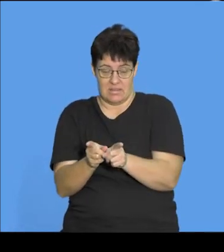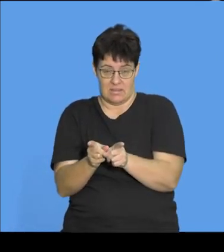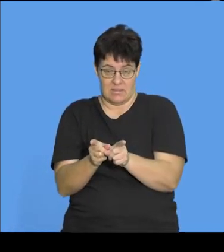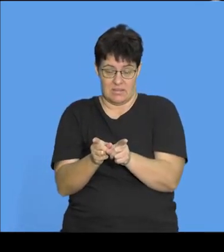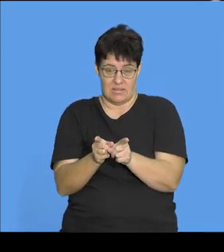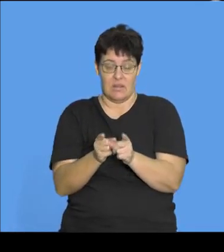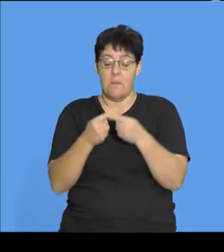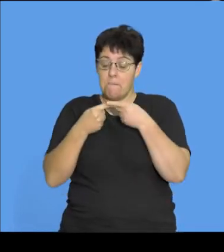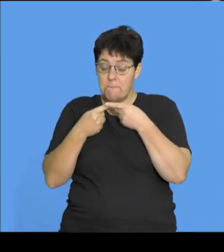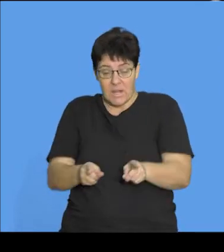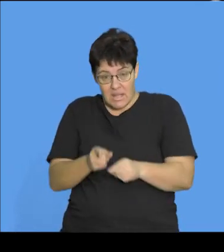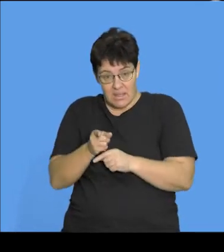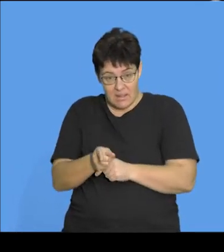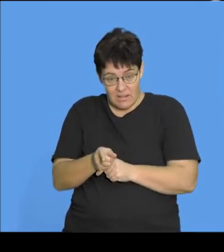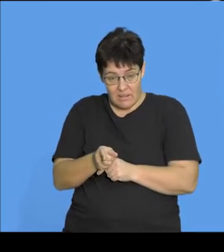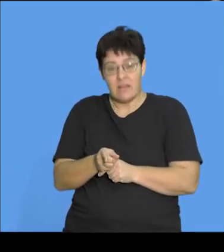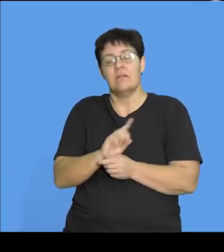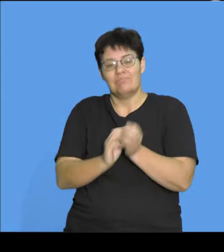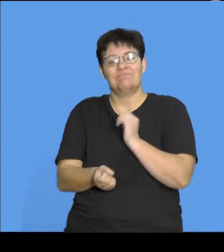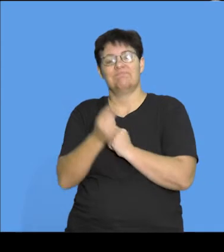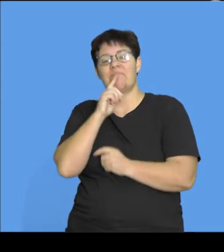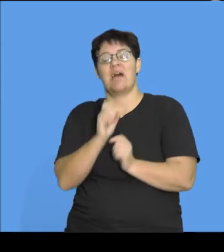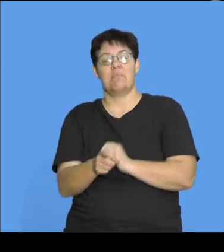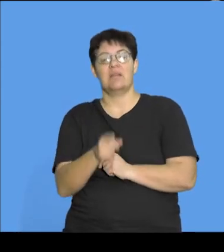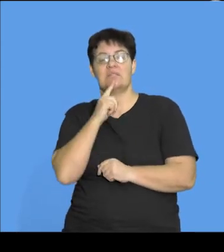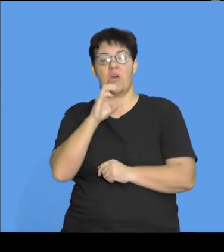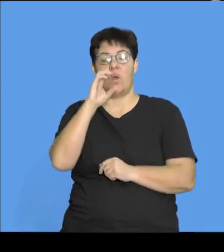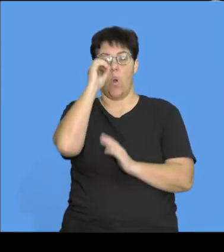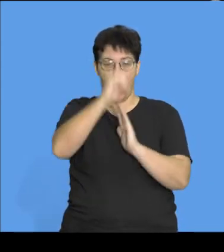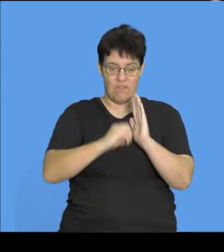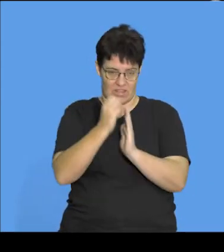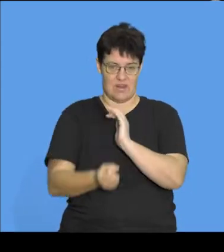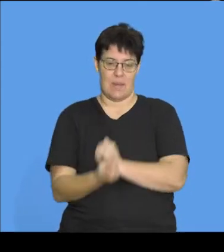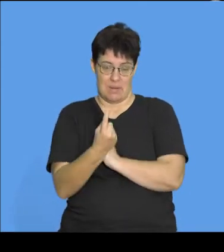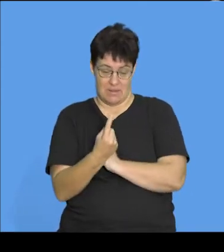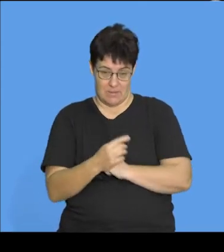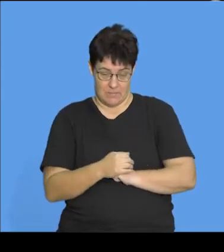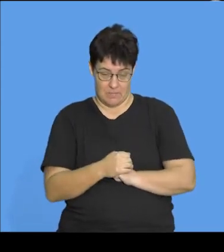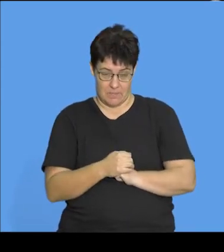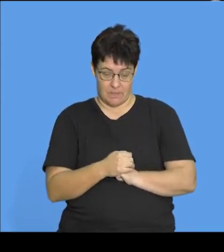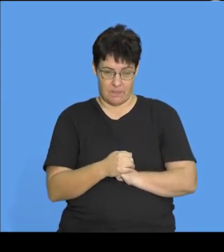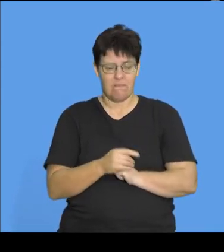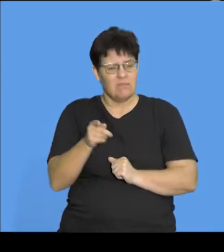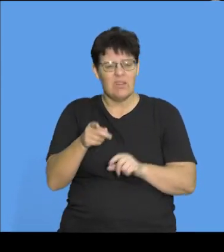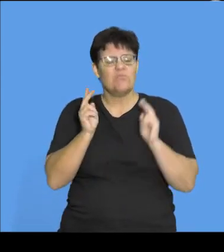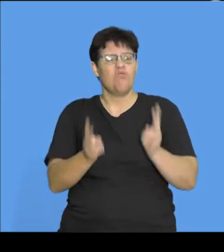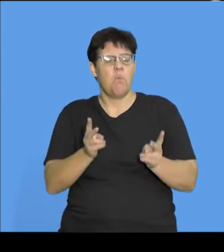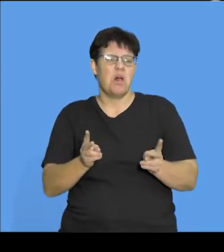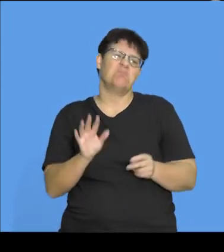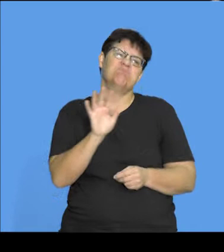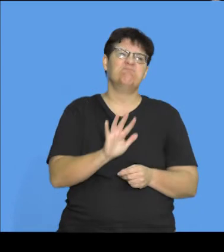When that process occurs, we say that ovulation has taken place, and this is usually around day